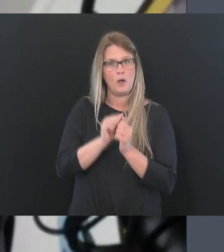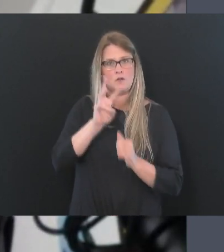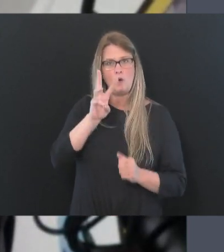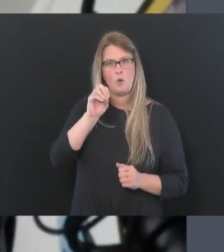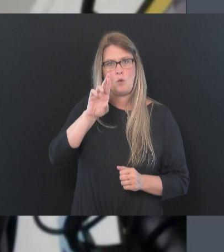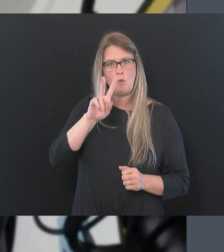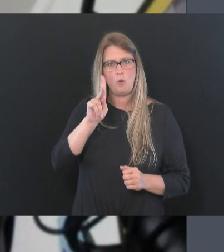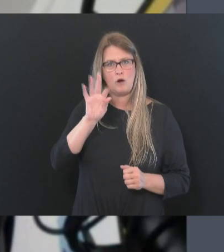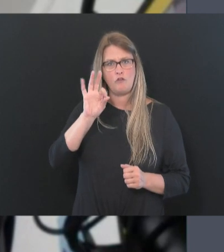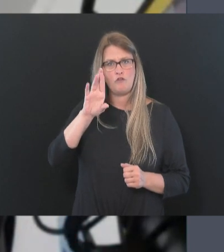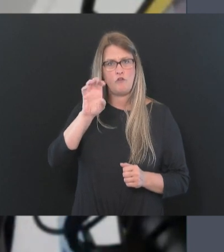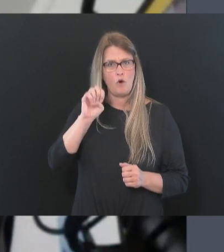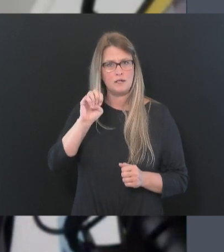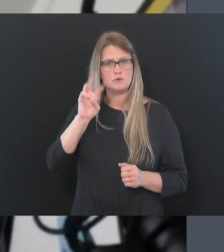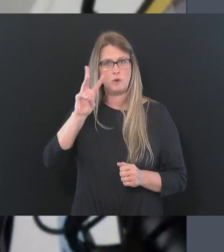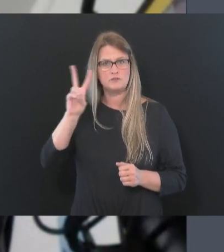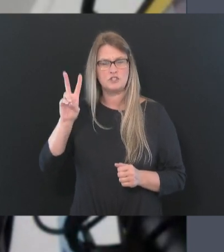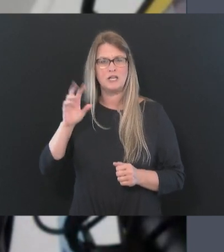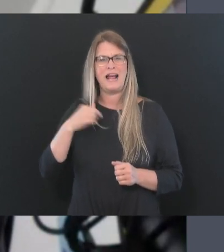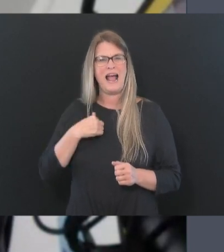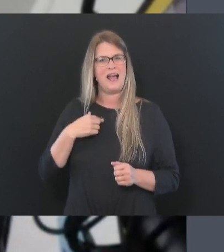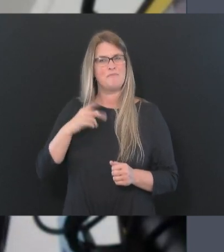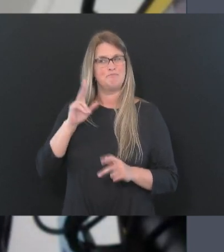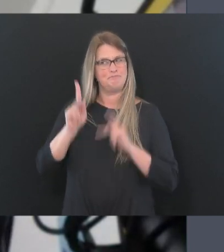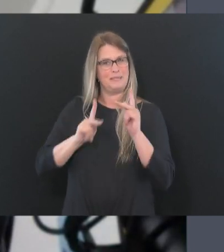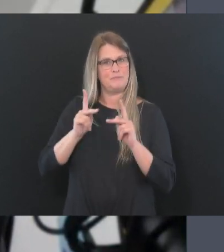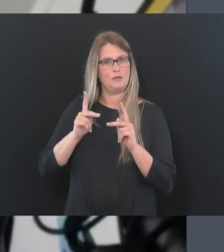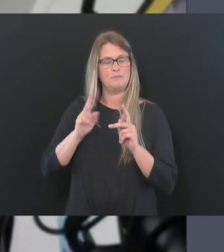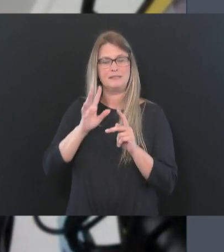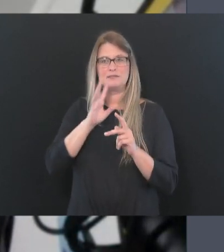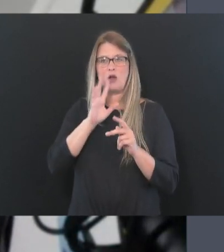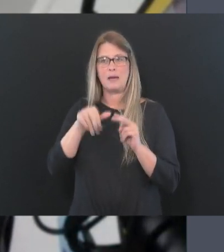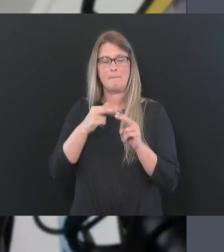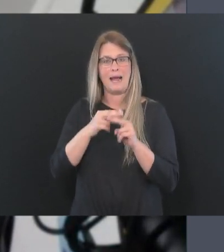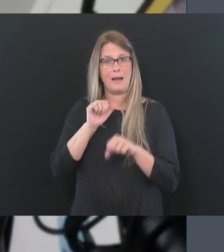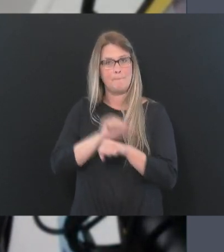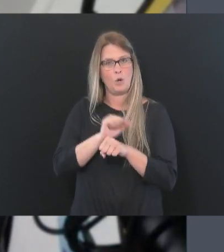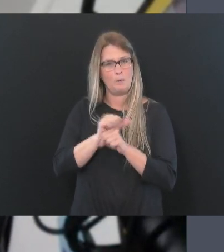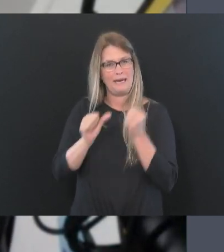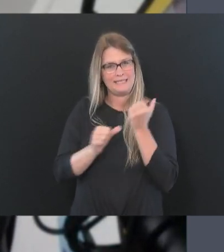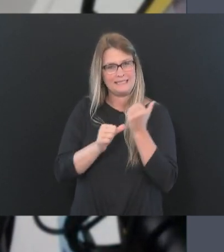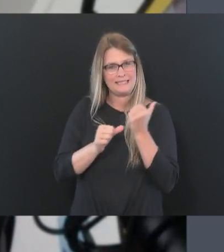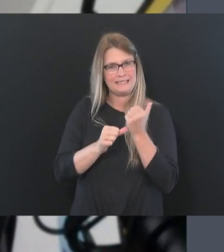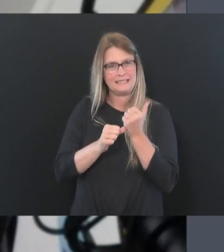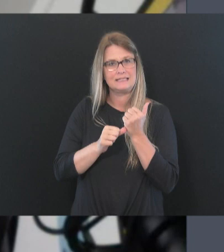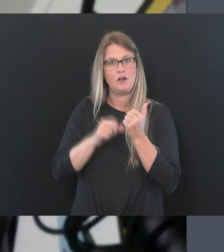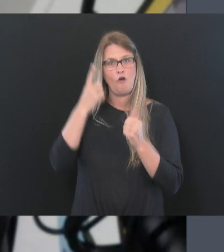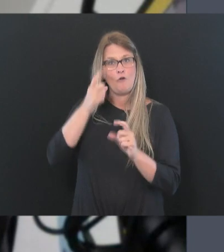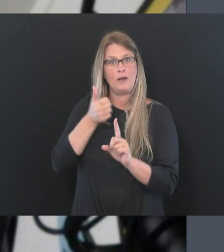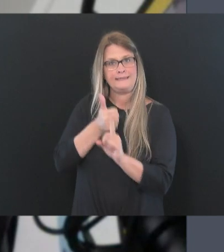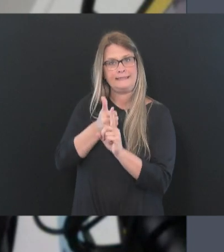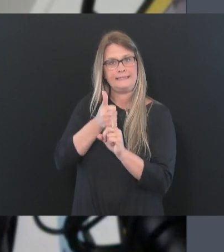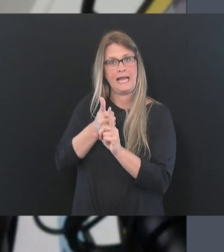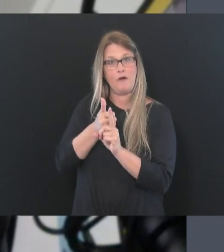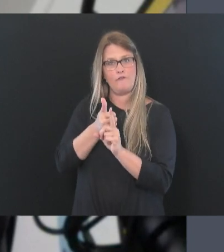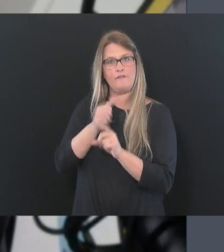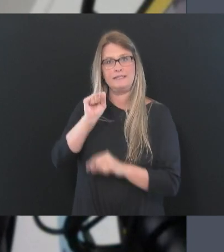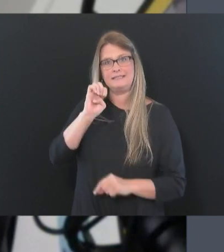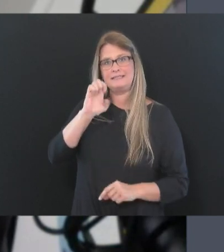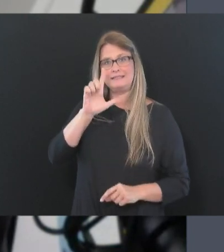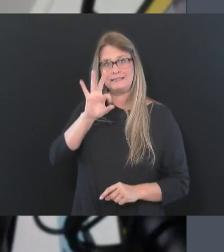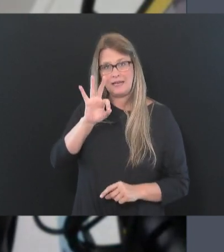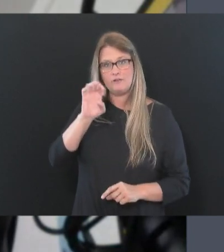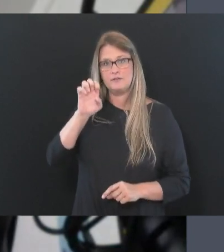Virginia. I've been asked about the pandemic unemployment assistance, the program for the self-employed. I understand